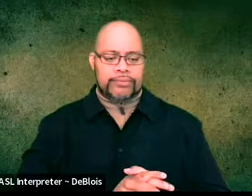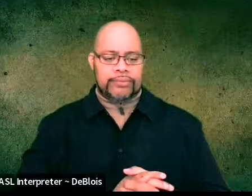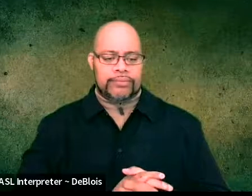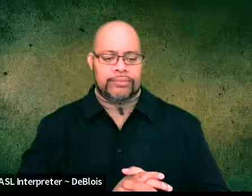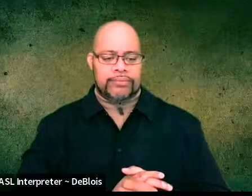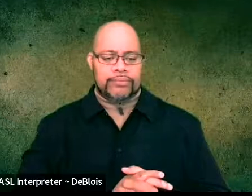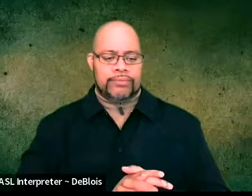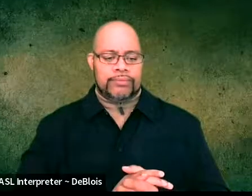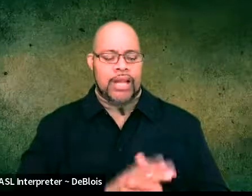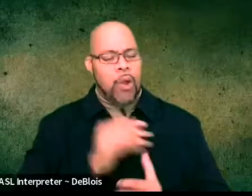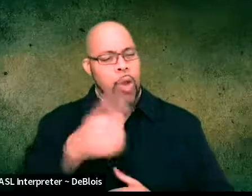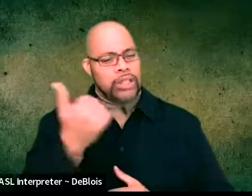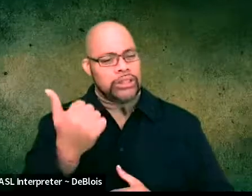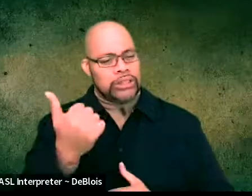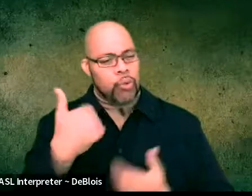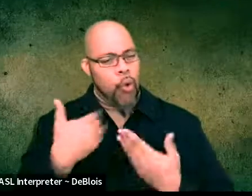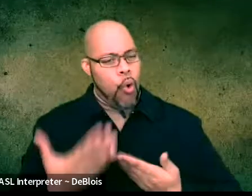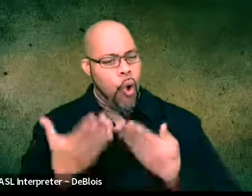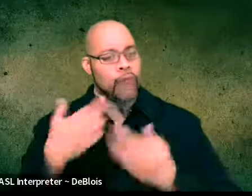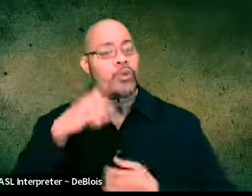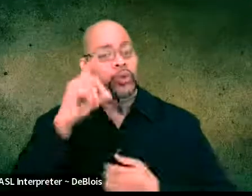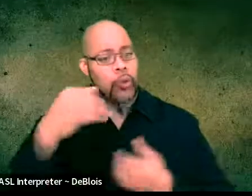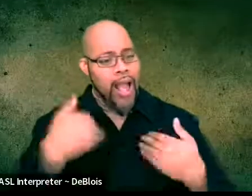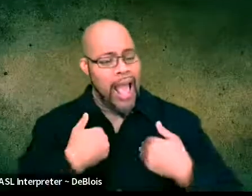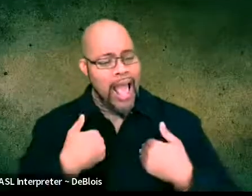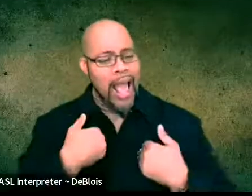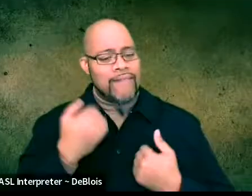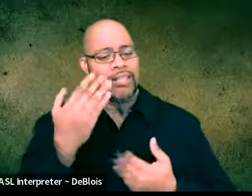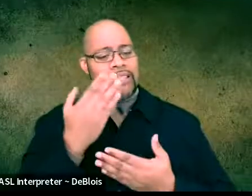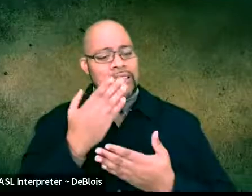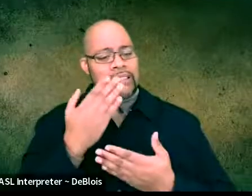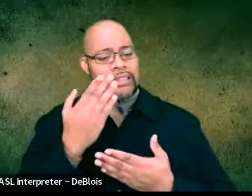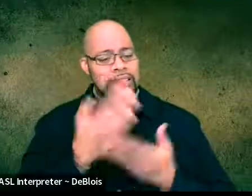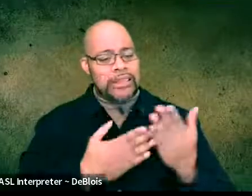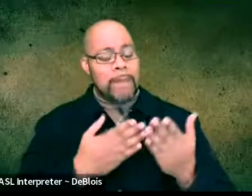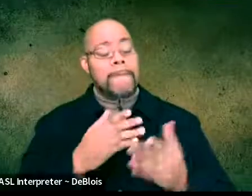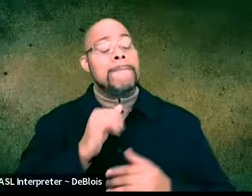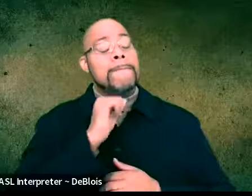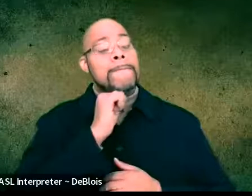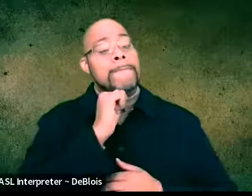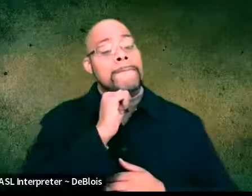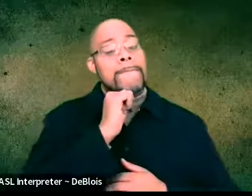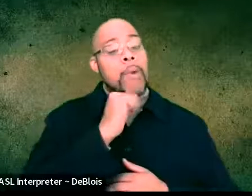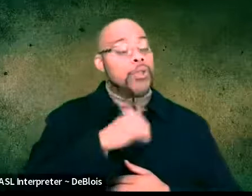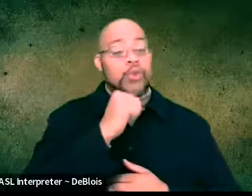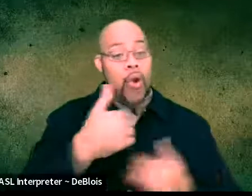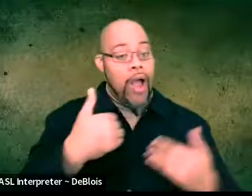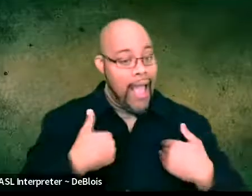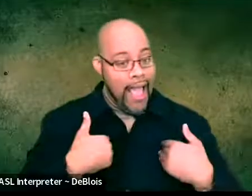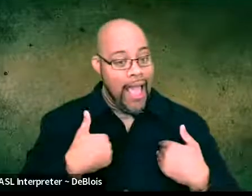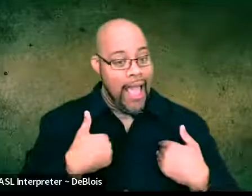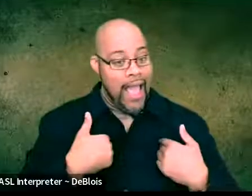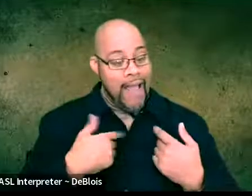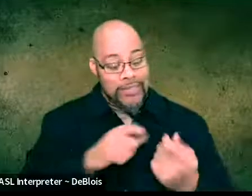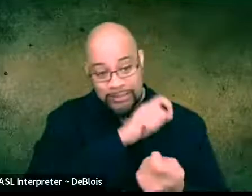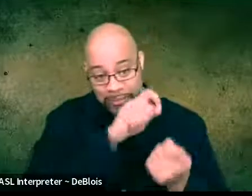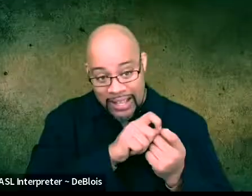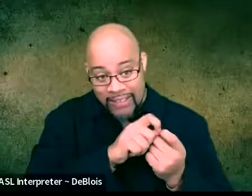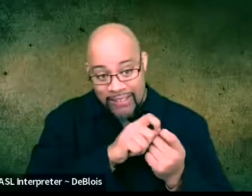and then what else do we offer? We do have something similar. We don't have a